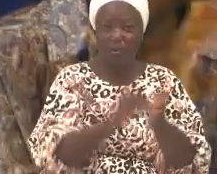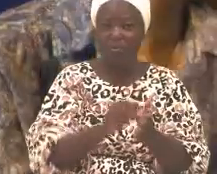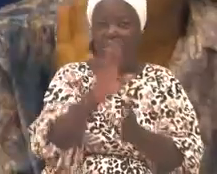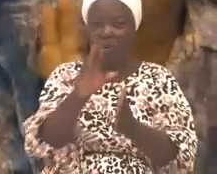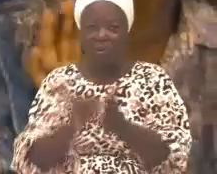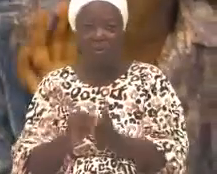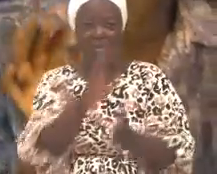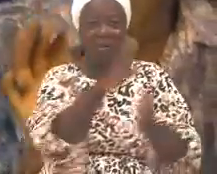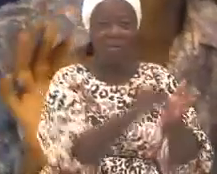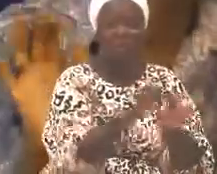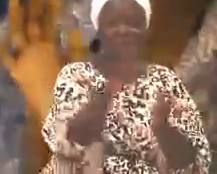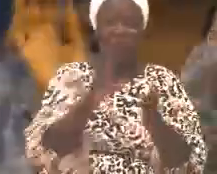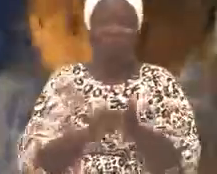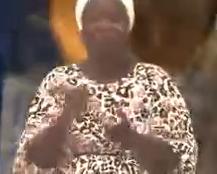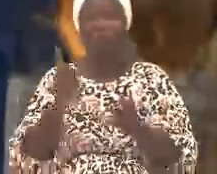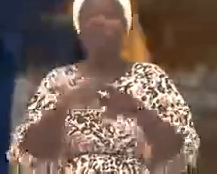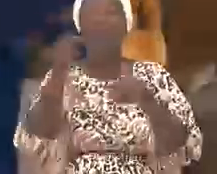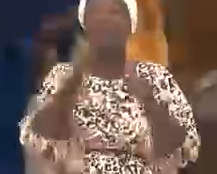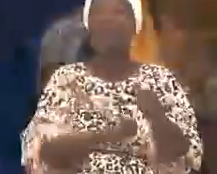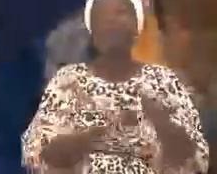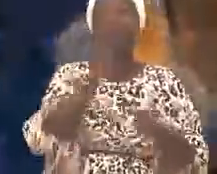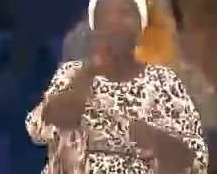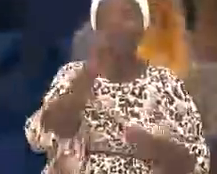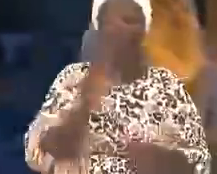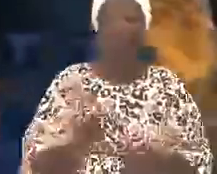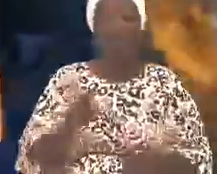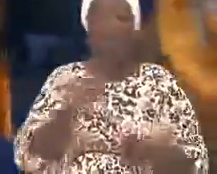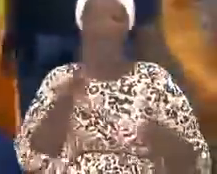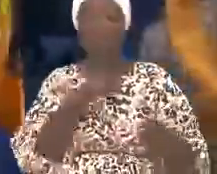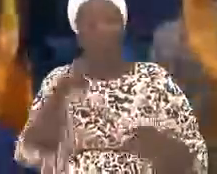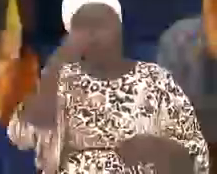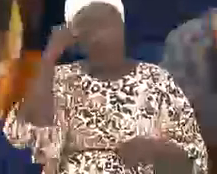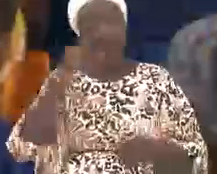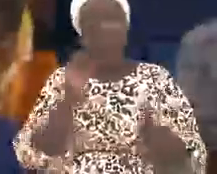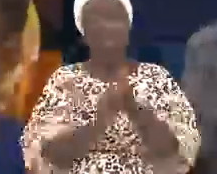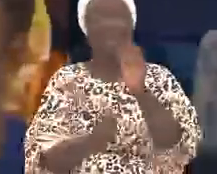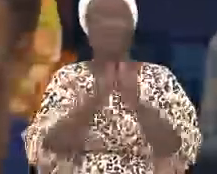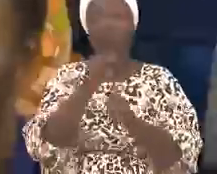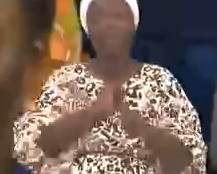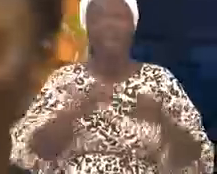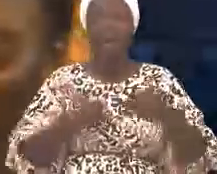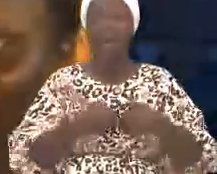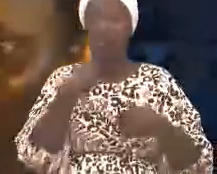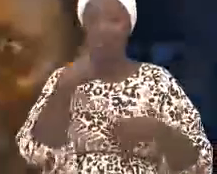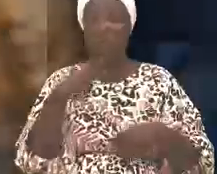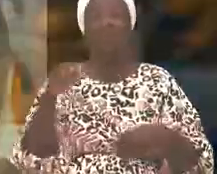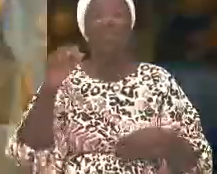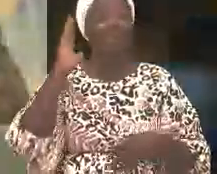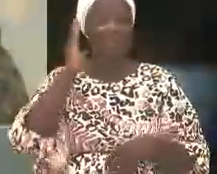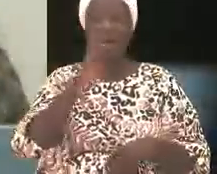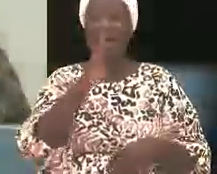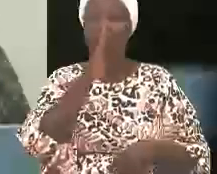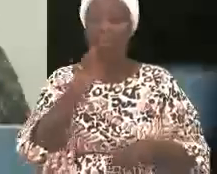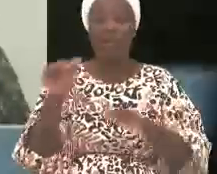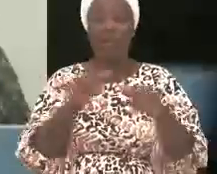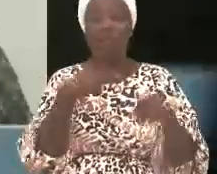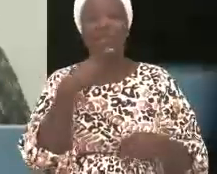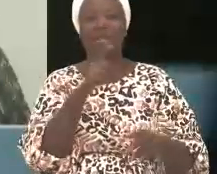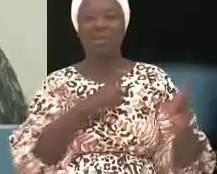to everyone, because that which has spoken shall be done, says